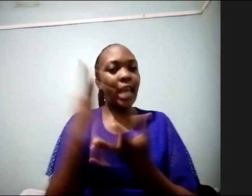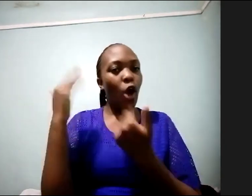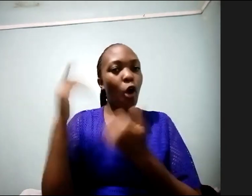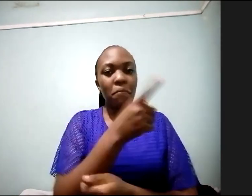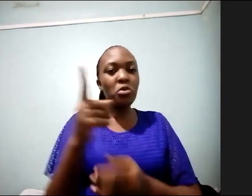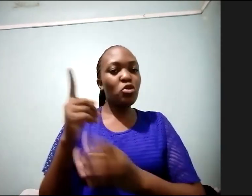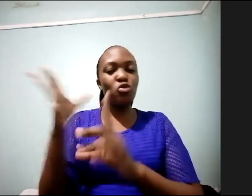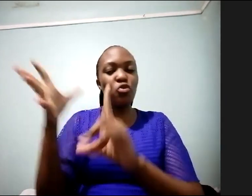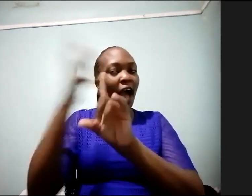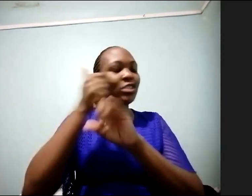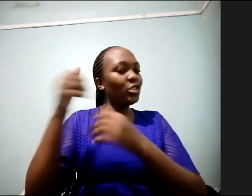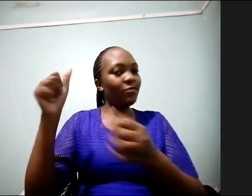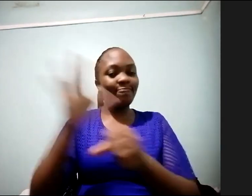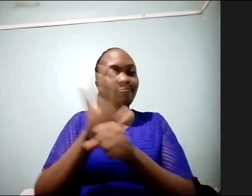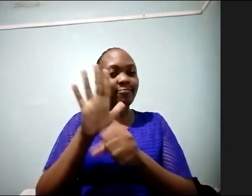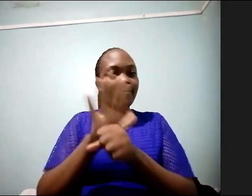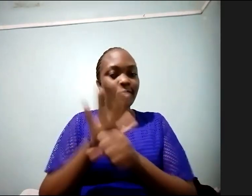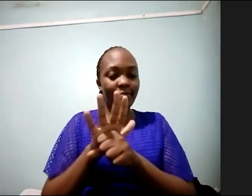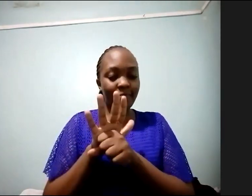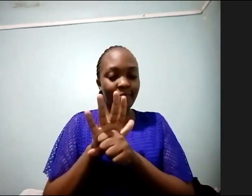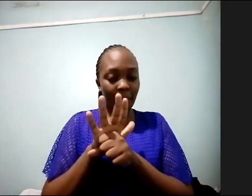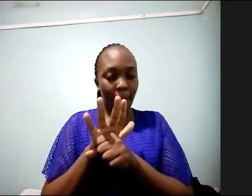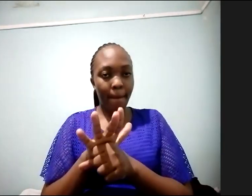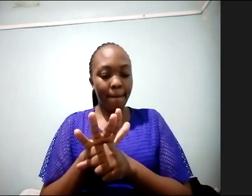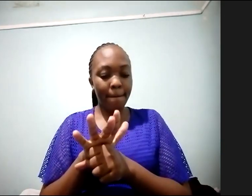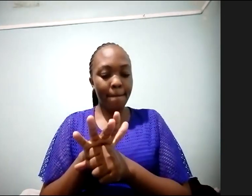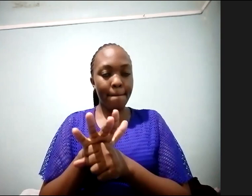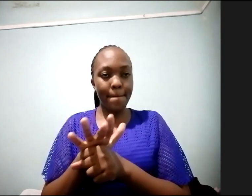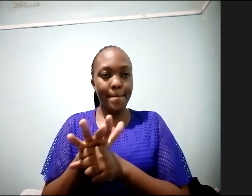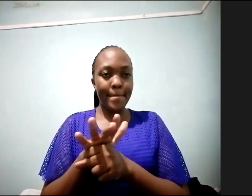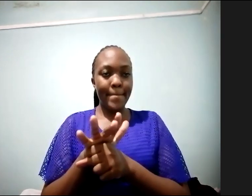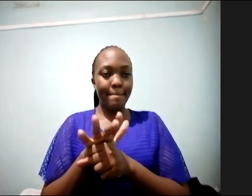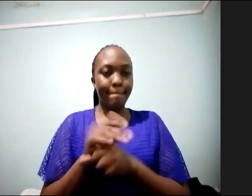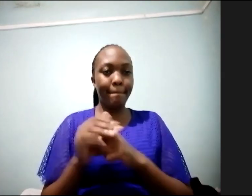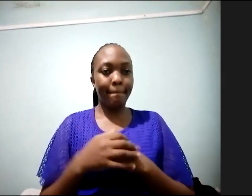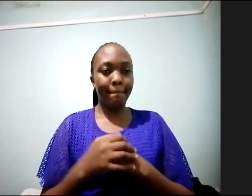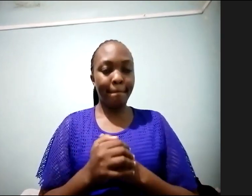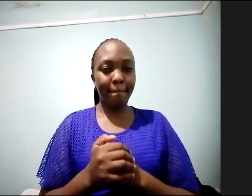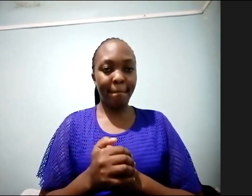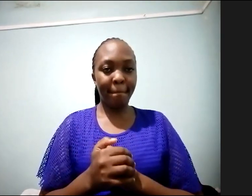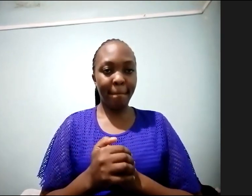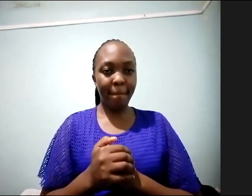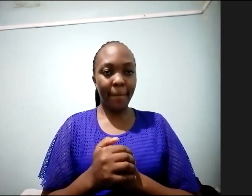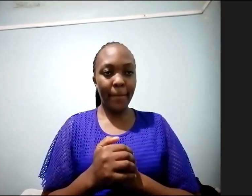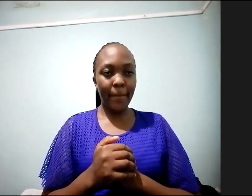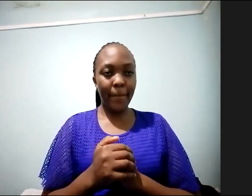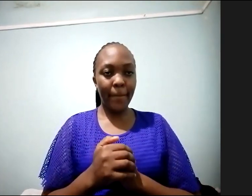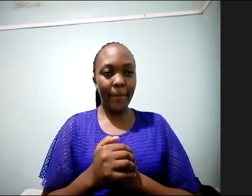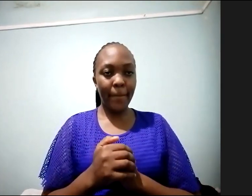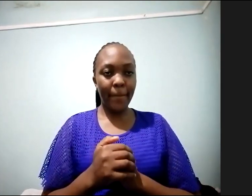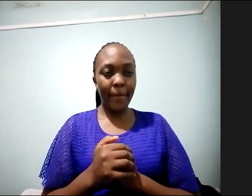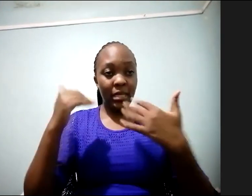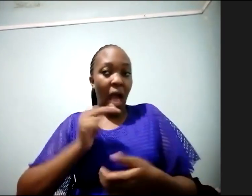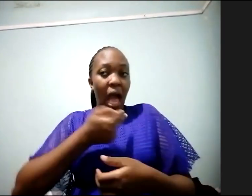with the process without you getting the concept, it will be an exercise in futility. But I